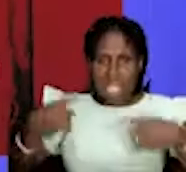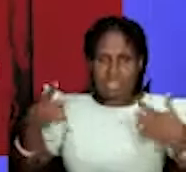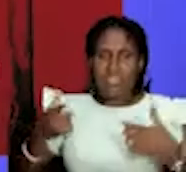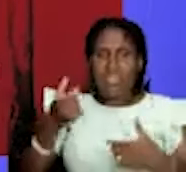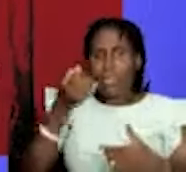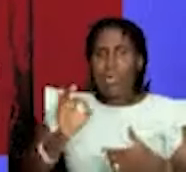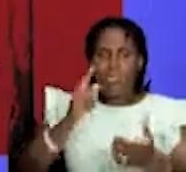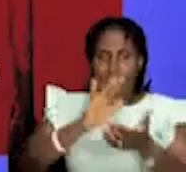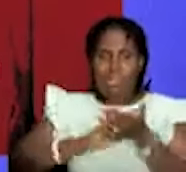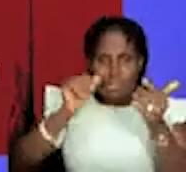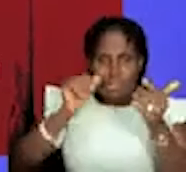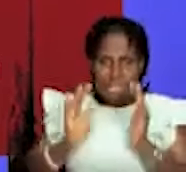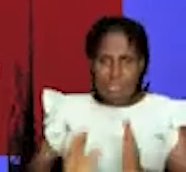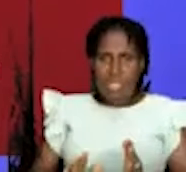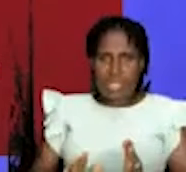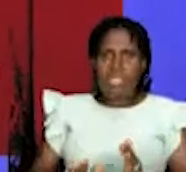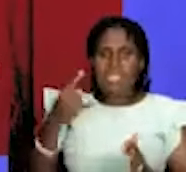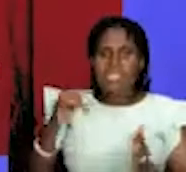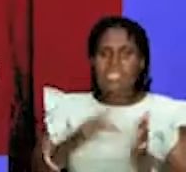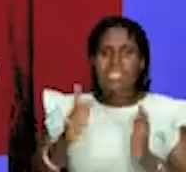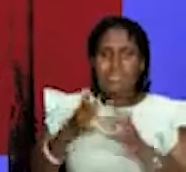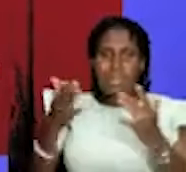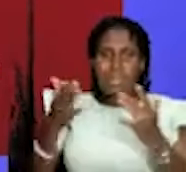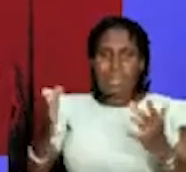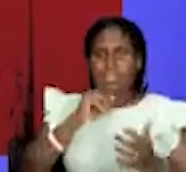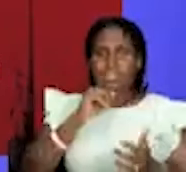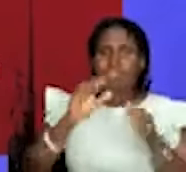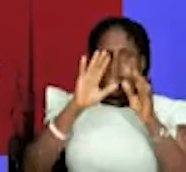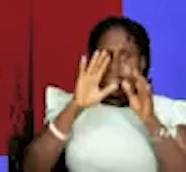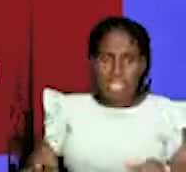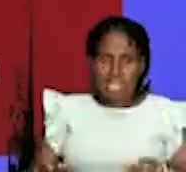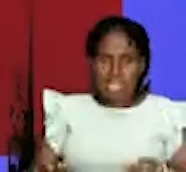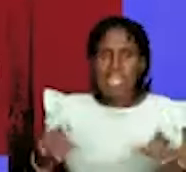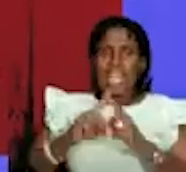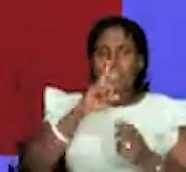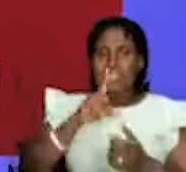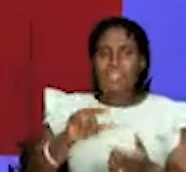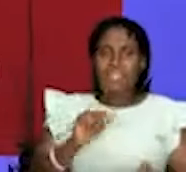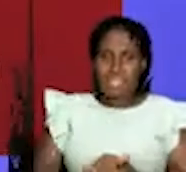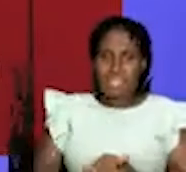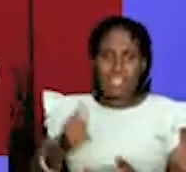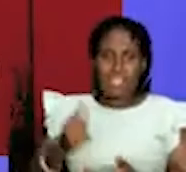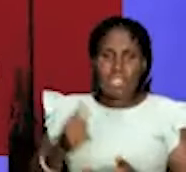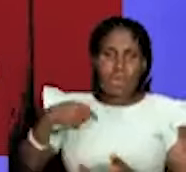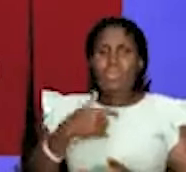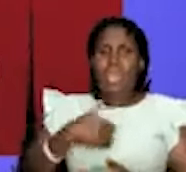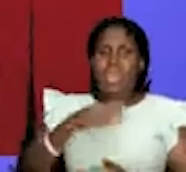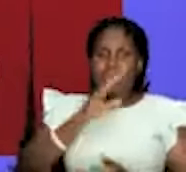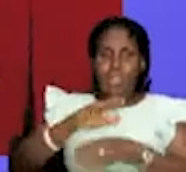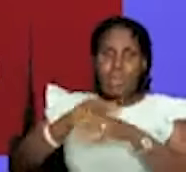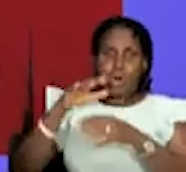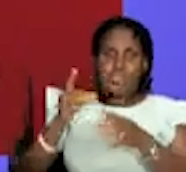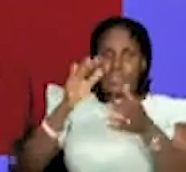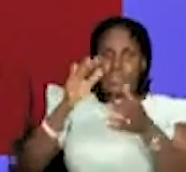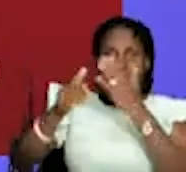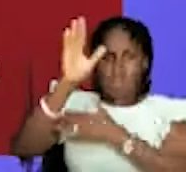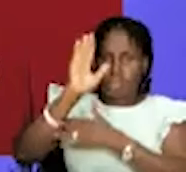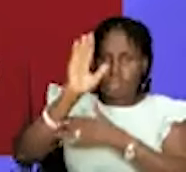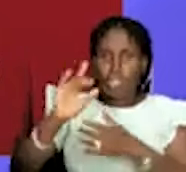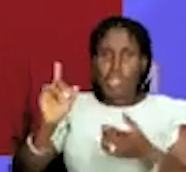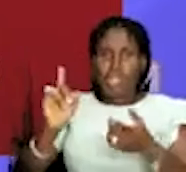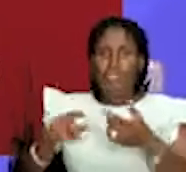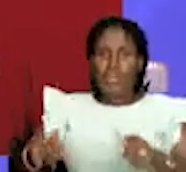believer. The Bible is not silent as to the fact that we have been called by God to a life of